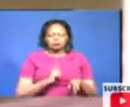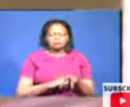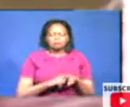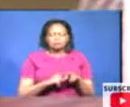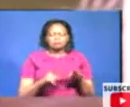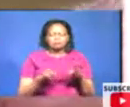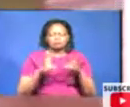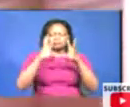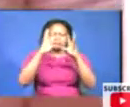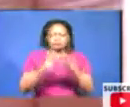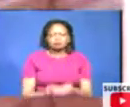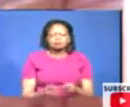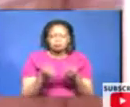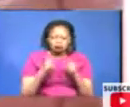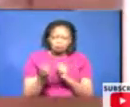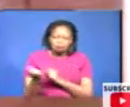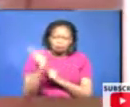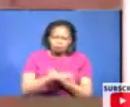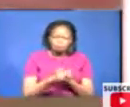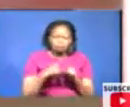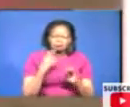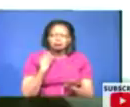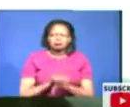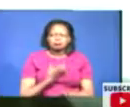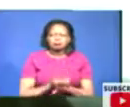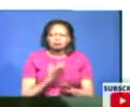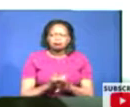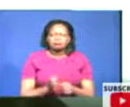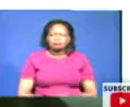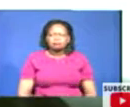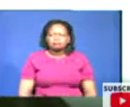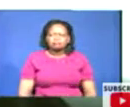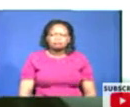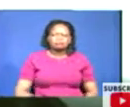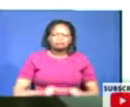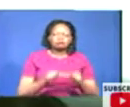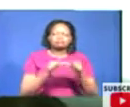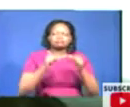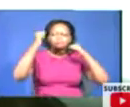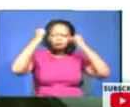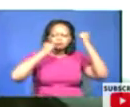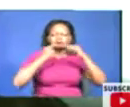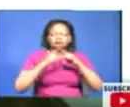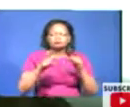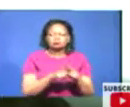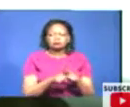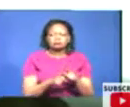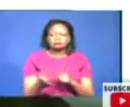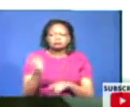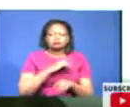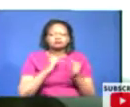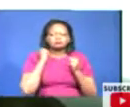Ngugi tried to make a comeback, but it proved difficult. Niliendelea na military lakini nilirudi pia kwa bio na